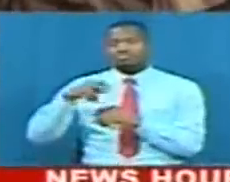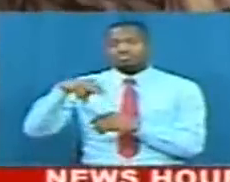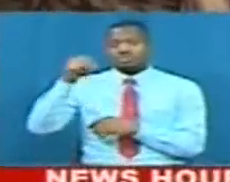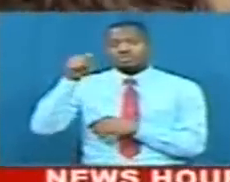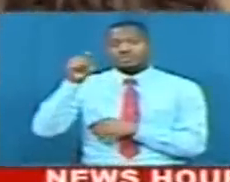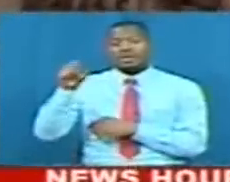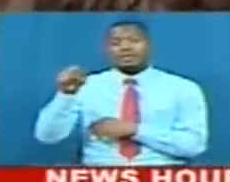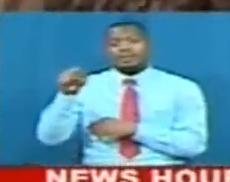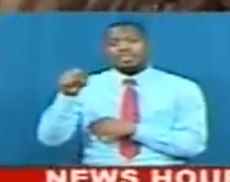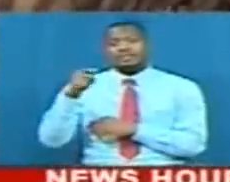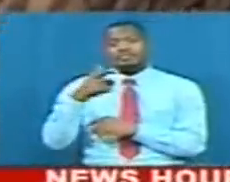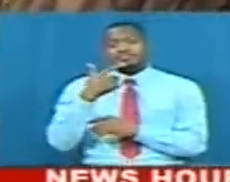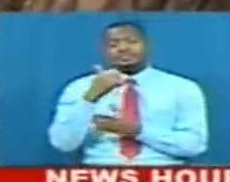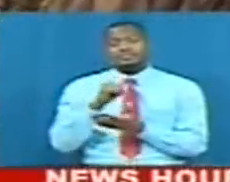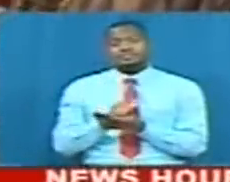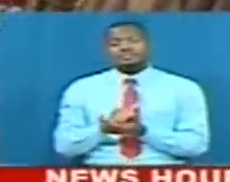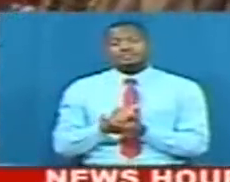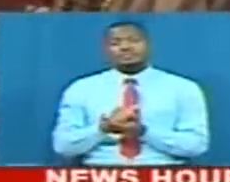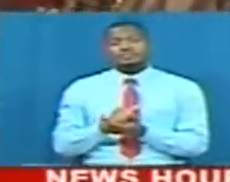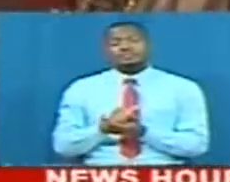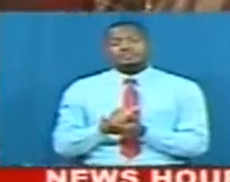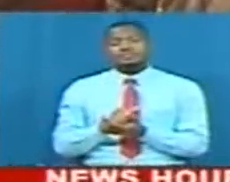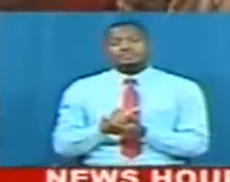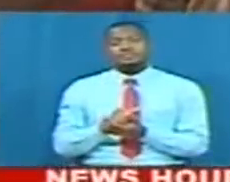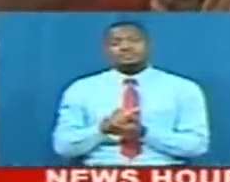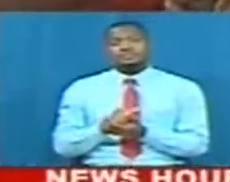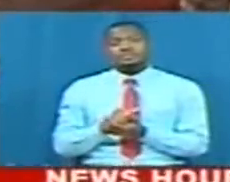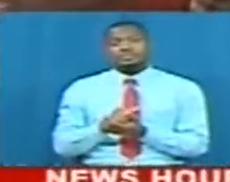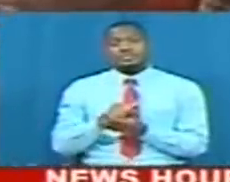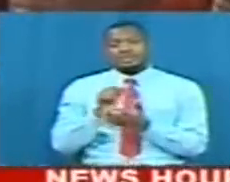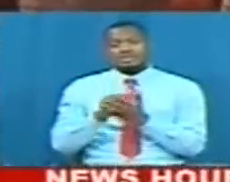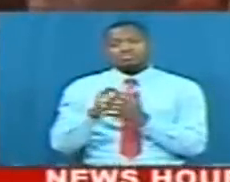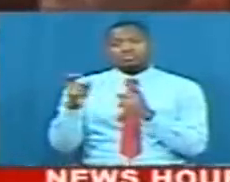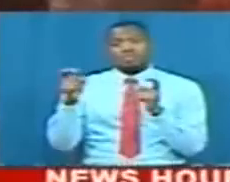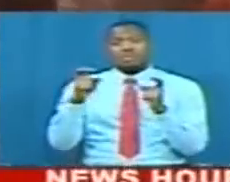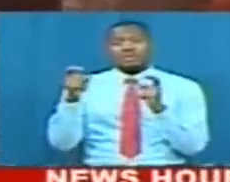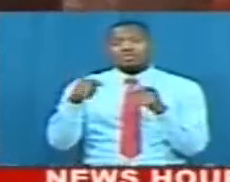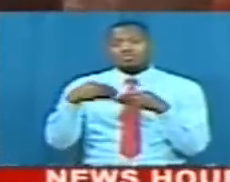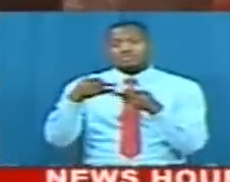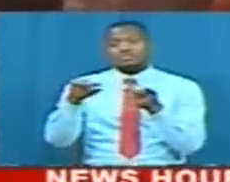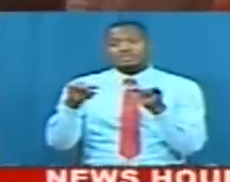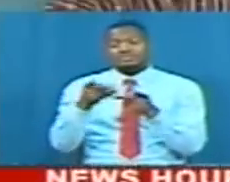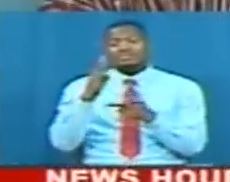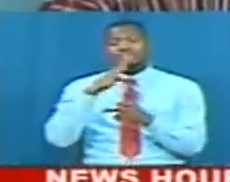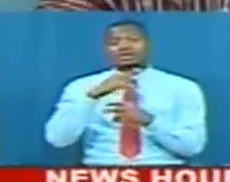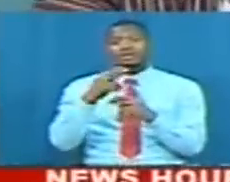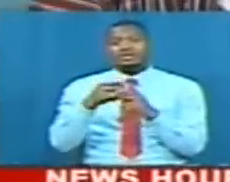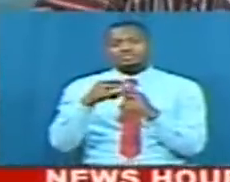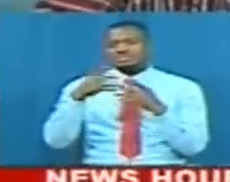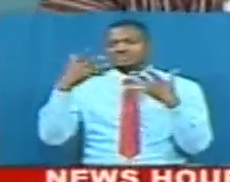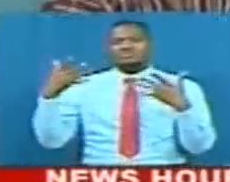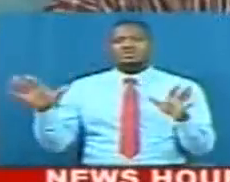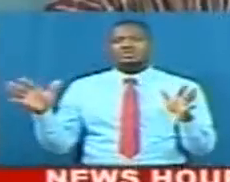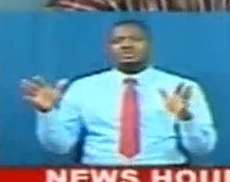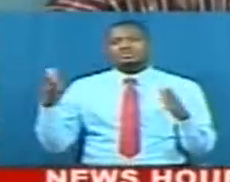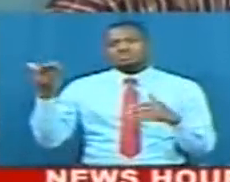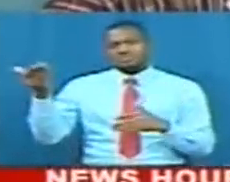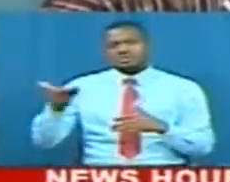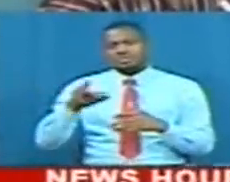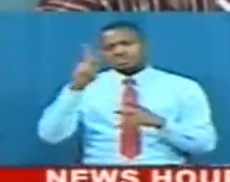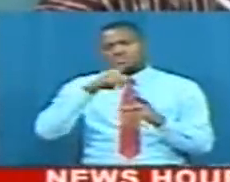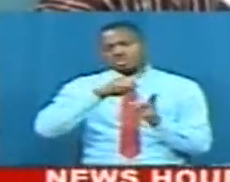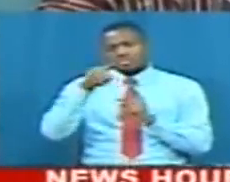Nakanduri, Naba David Kansuk Na Golbila, says the conflict that gave the place a bad name is over